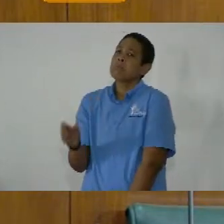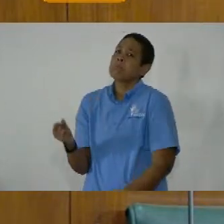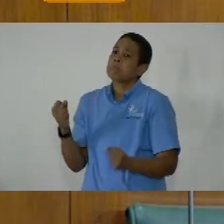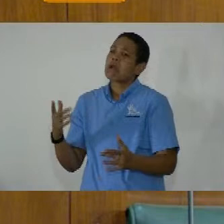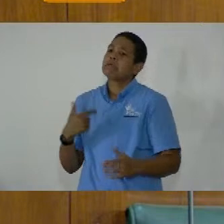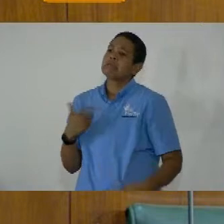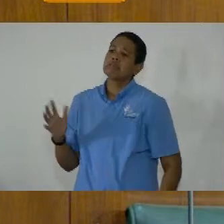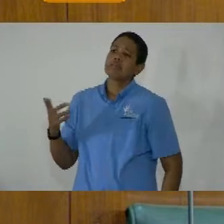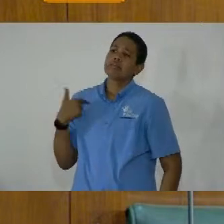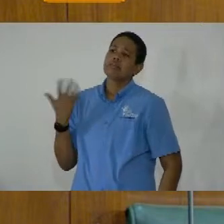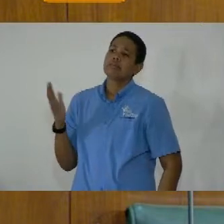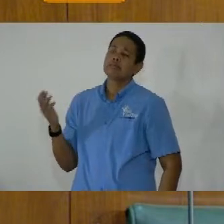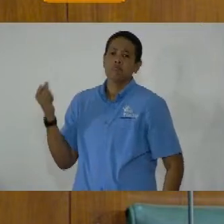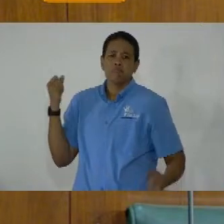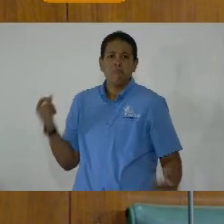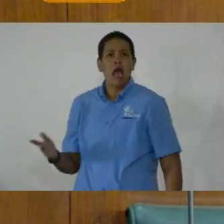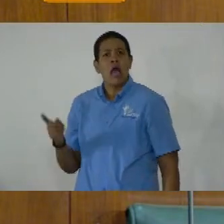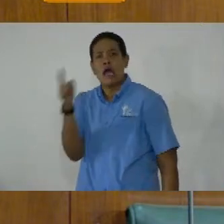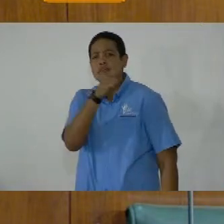already very high.